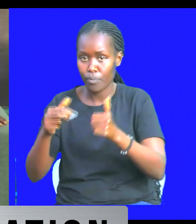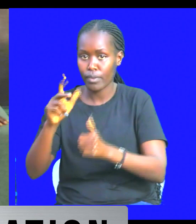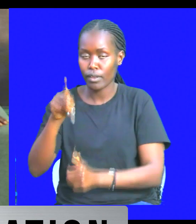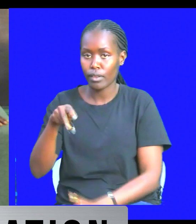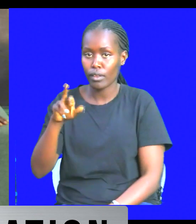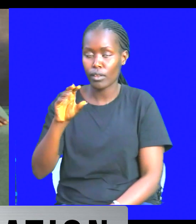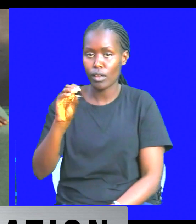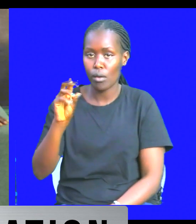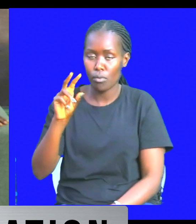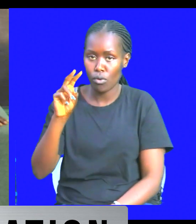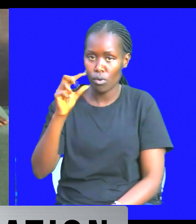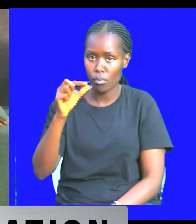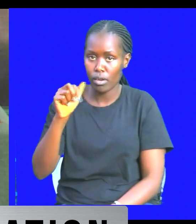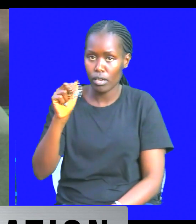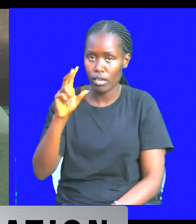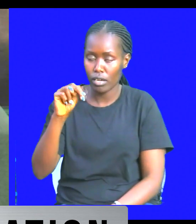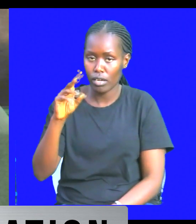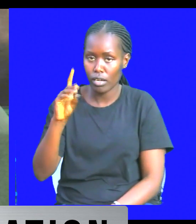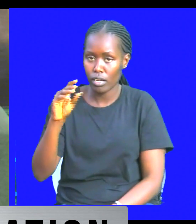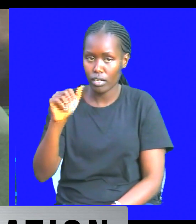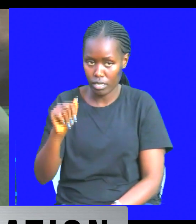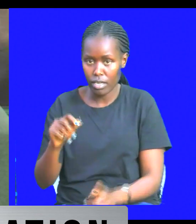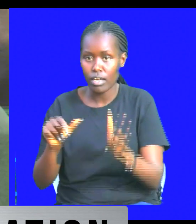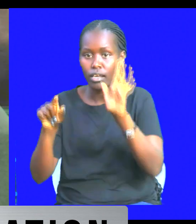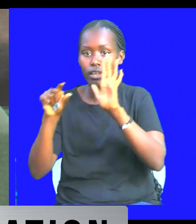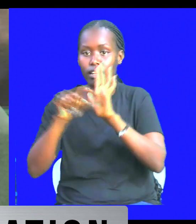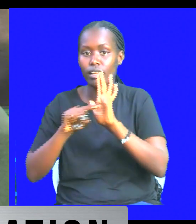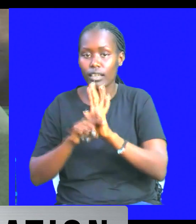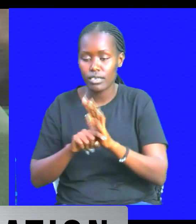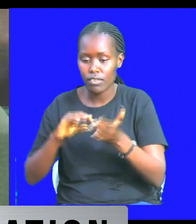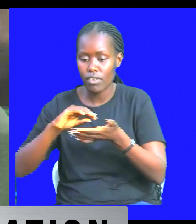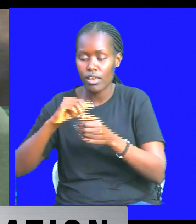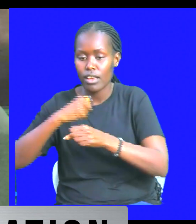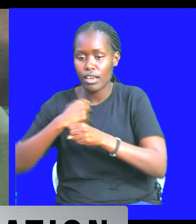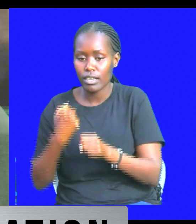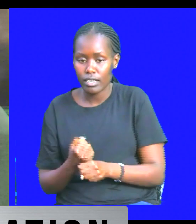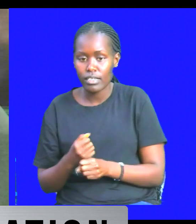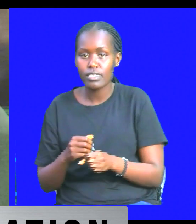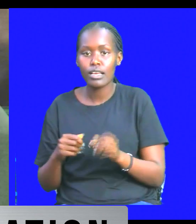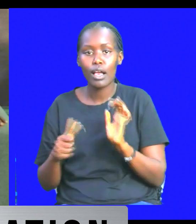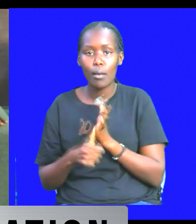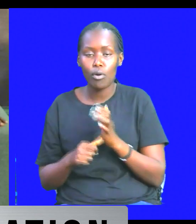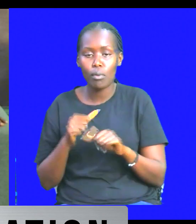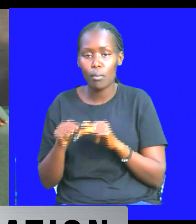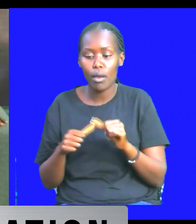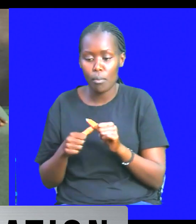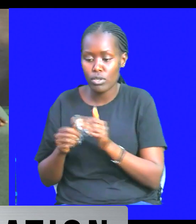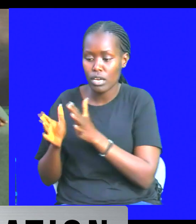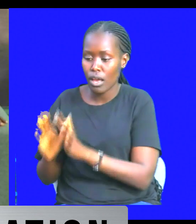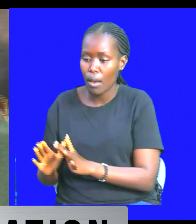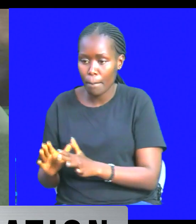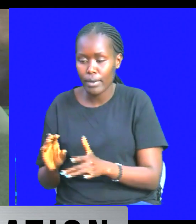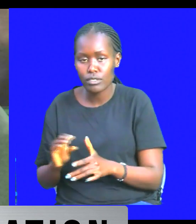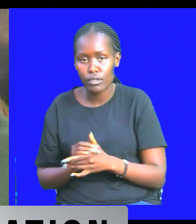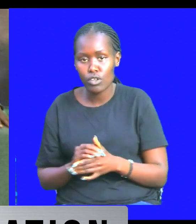being negative, of creating an issue, an illusion about someone or something to create